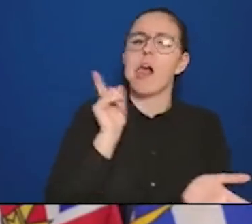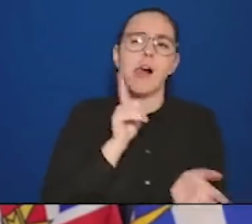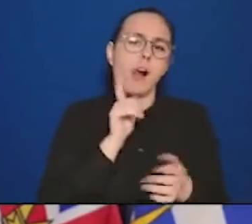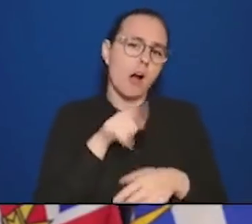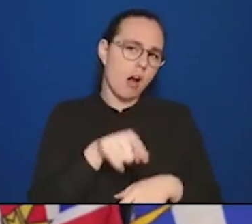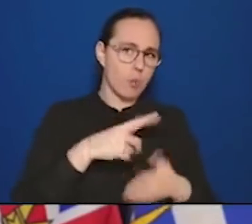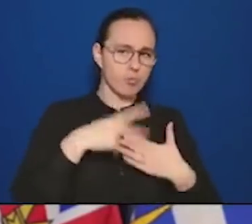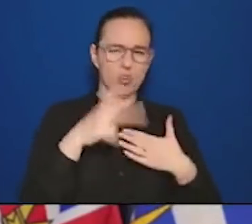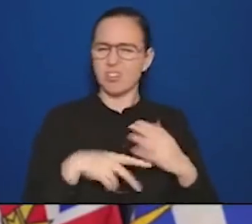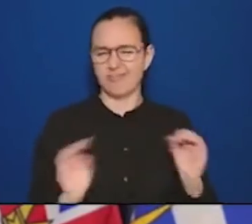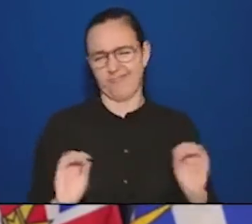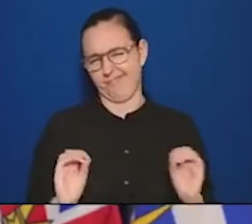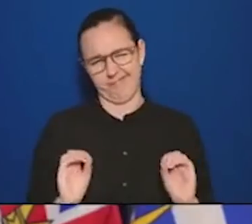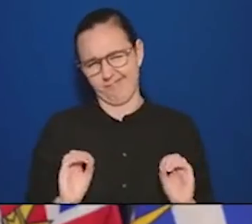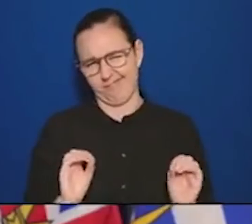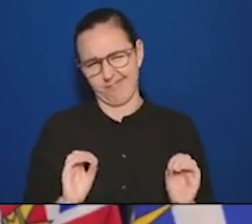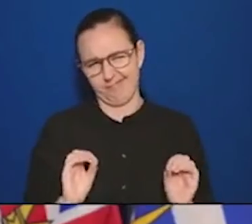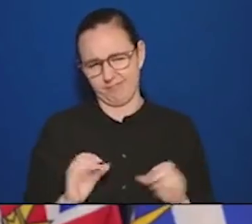Yes.